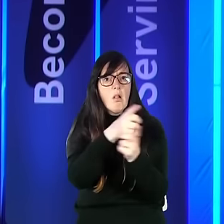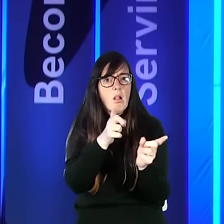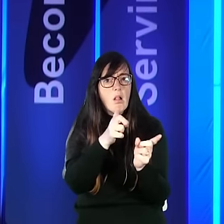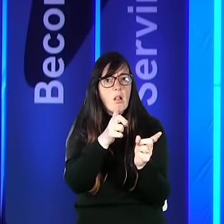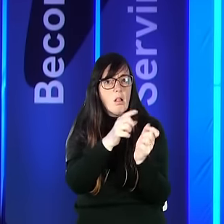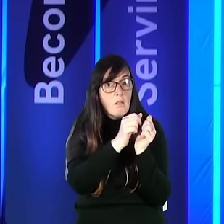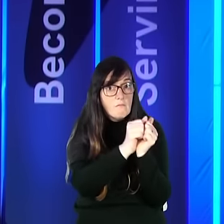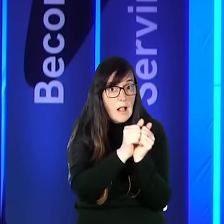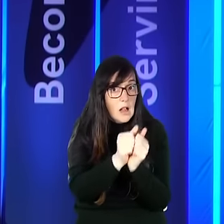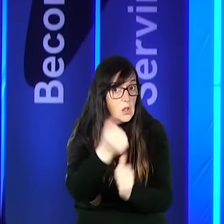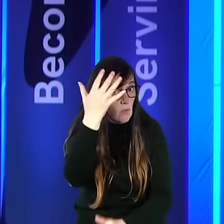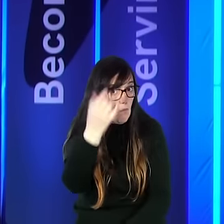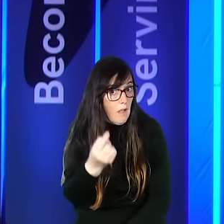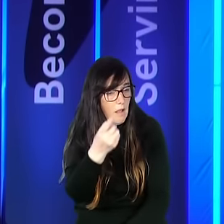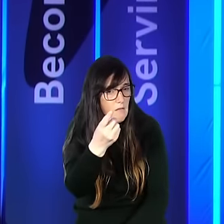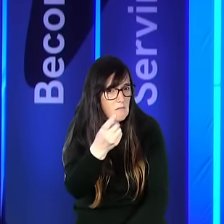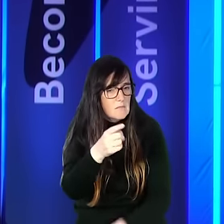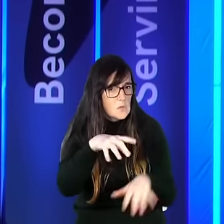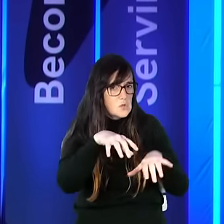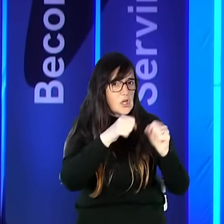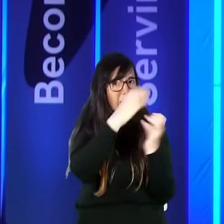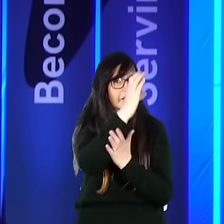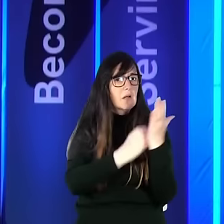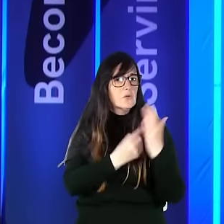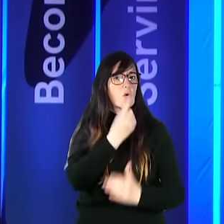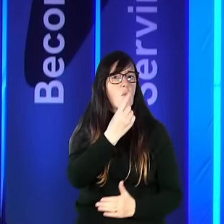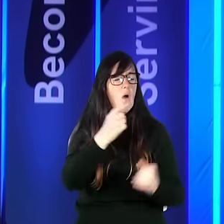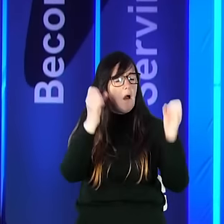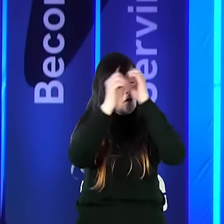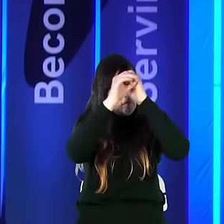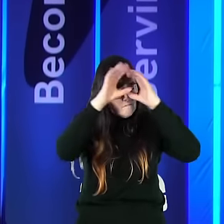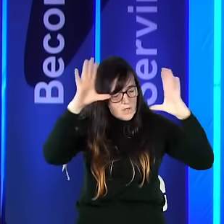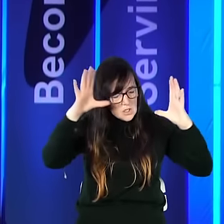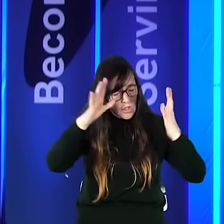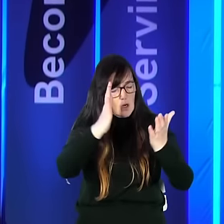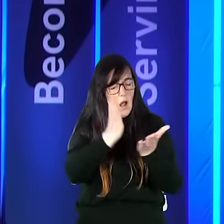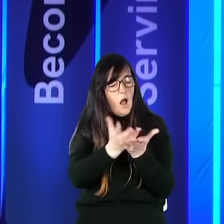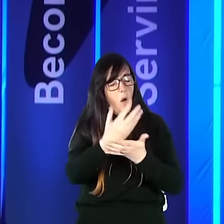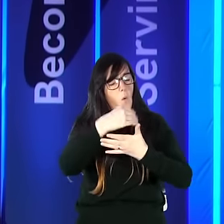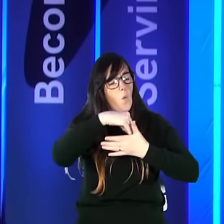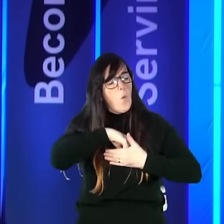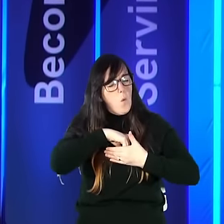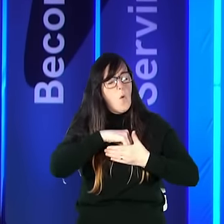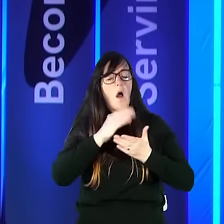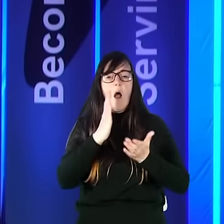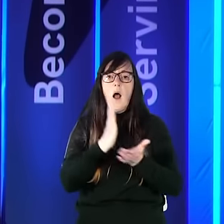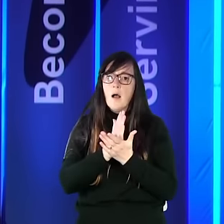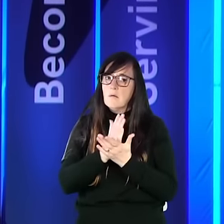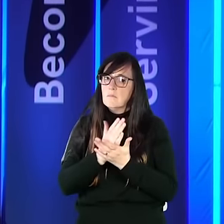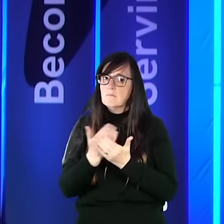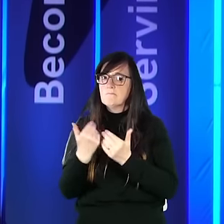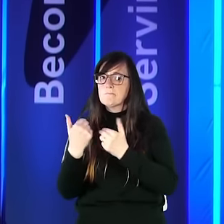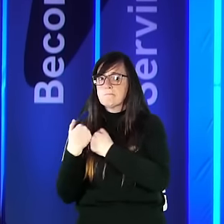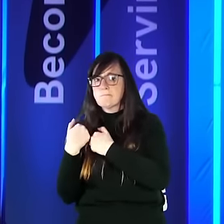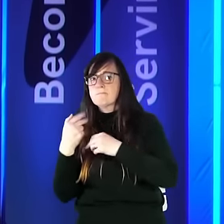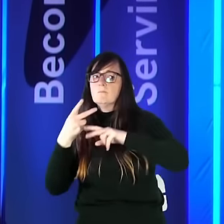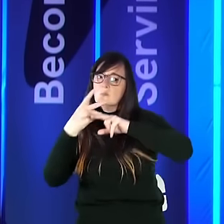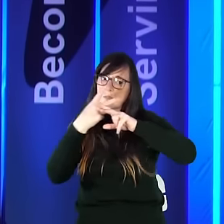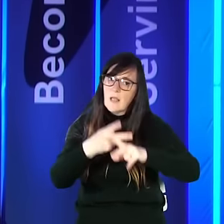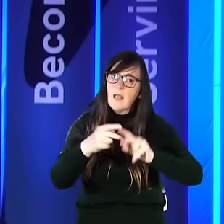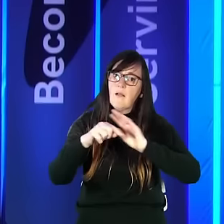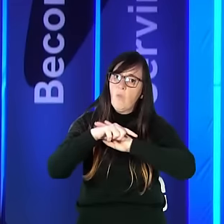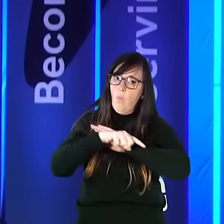If we have this Genesis 1 vision for humanity beating in our hearts, we will care for the poor. We will